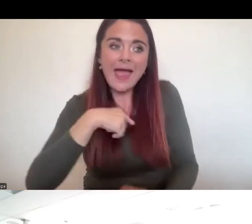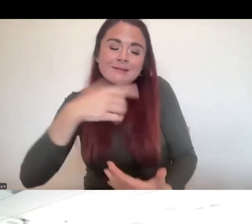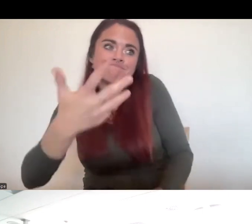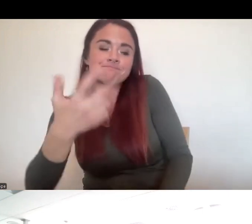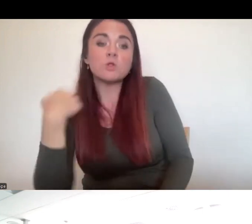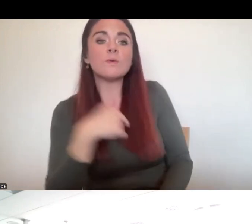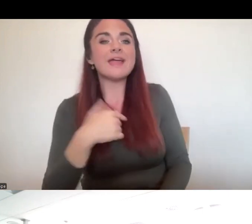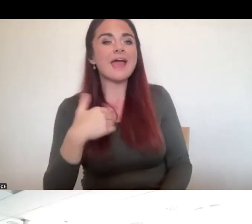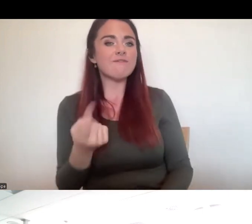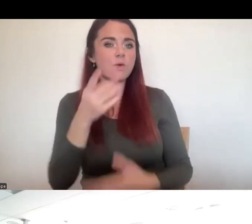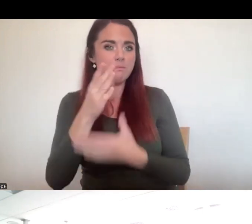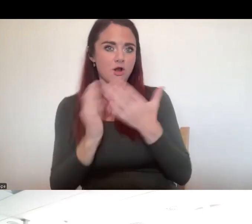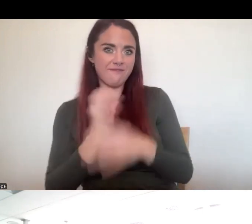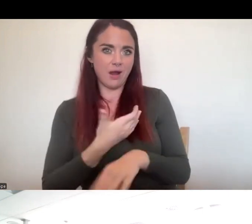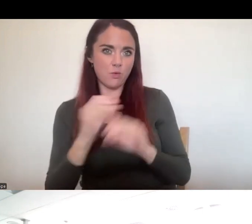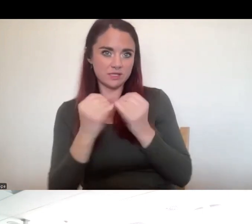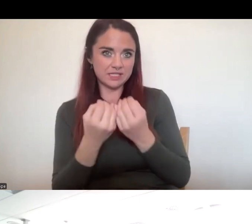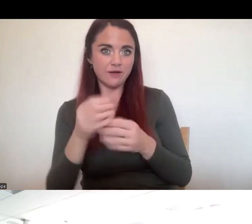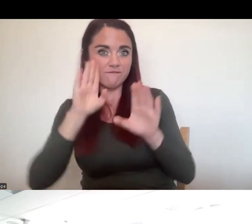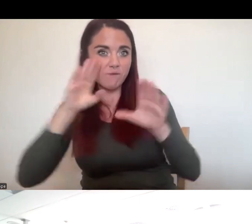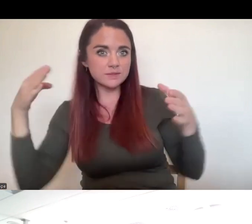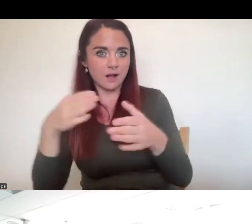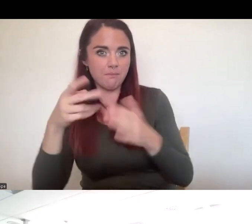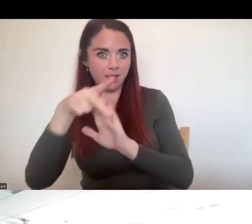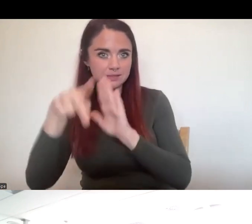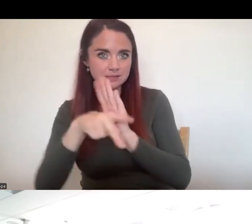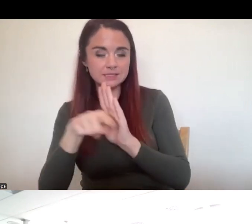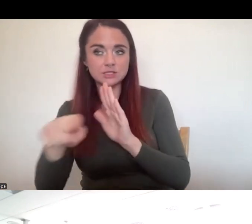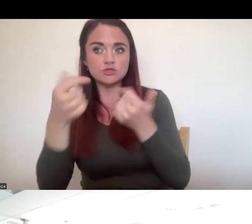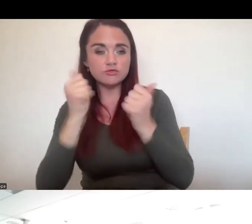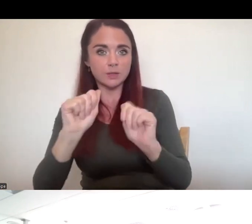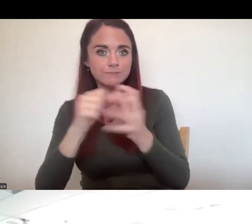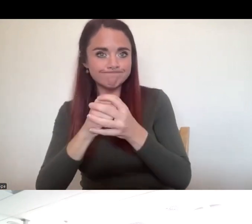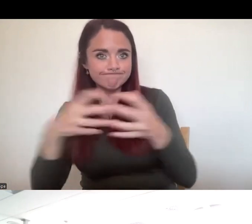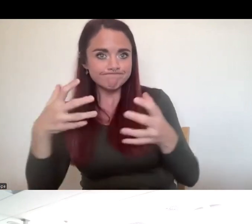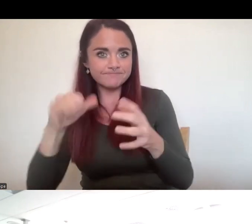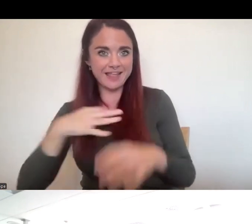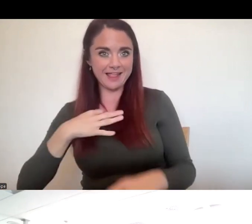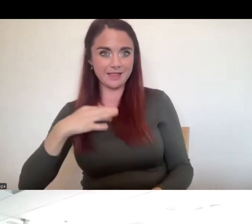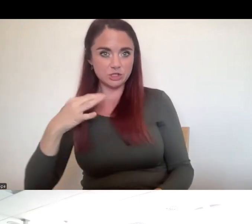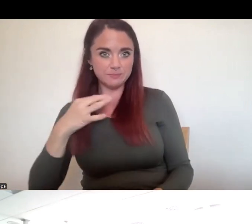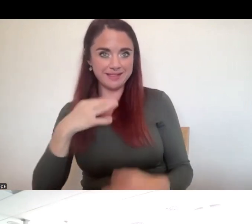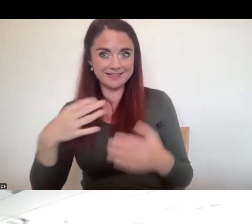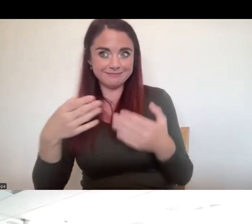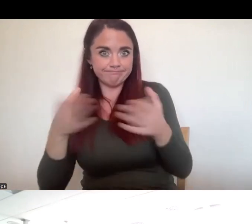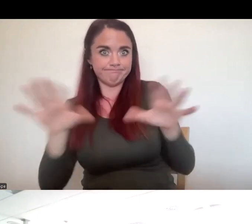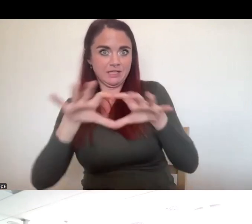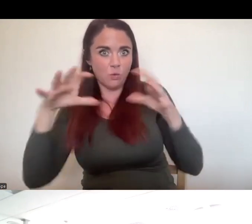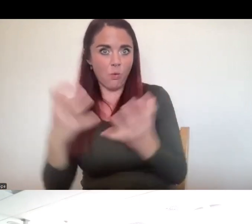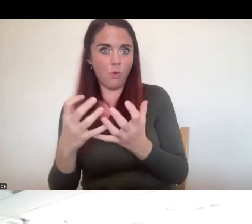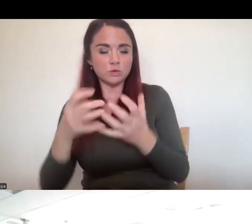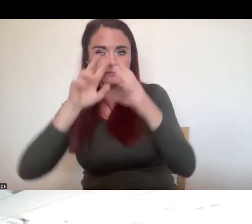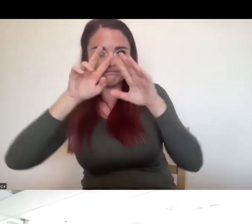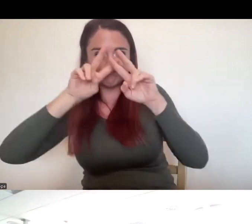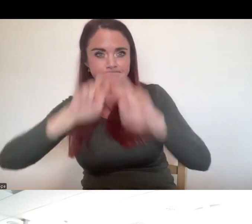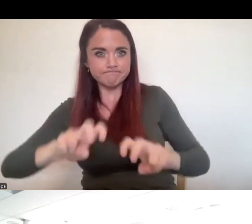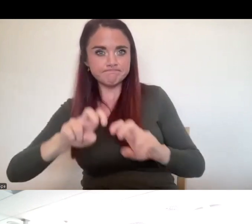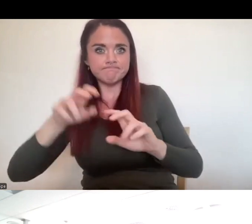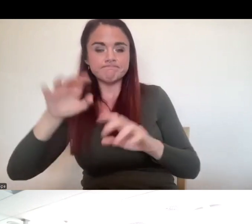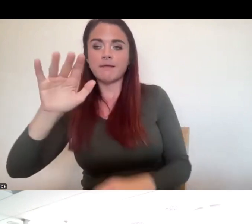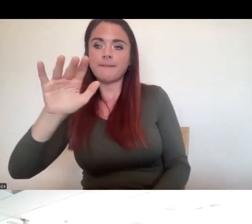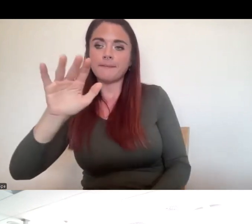of organization that is focused on policy and looking at expanding the eligibility as a whole to look at